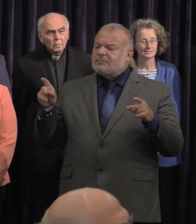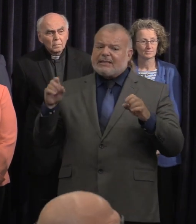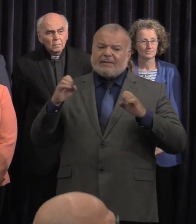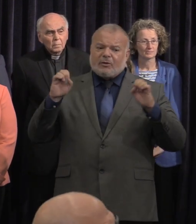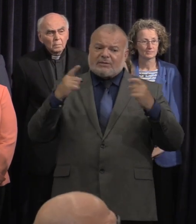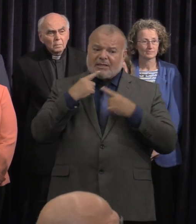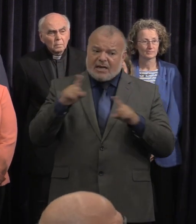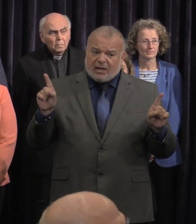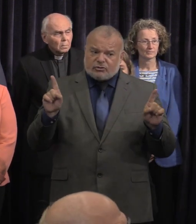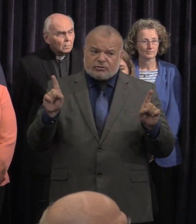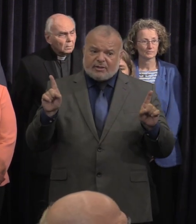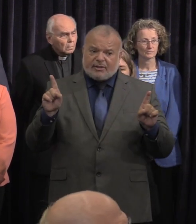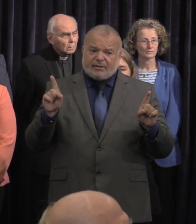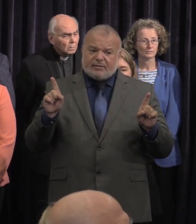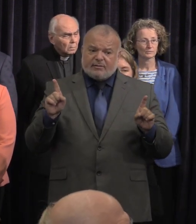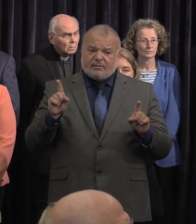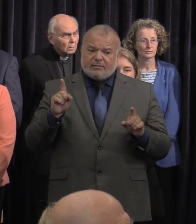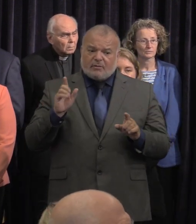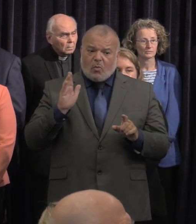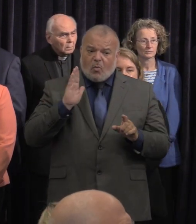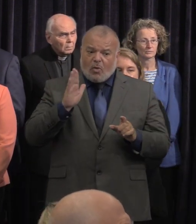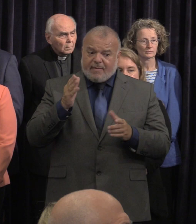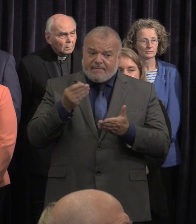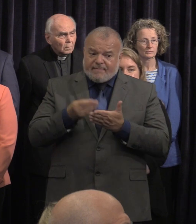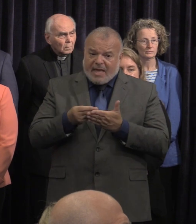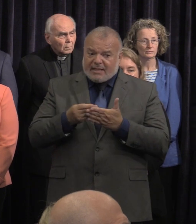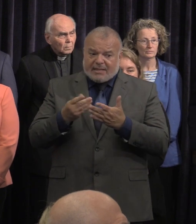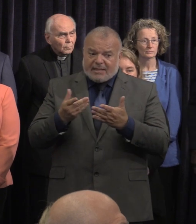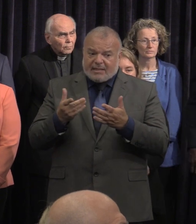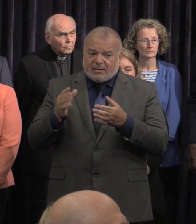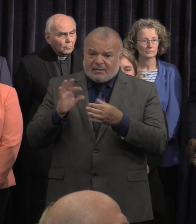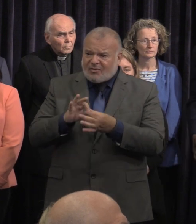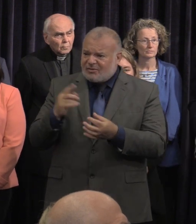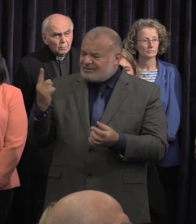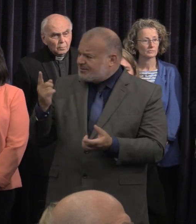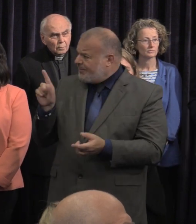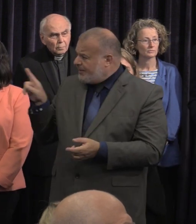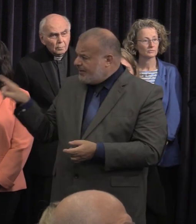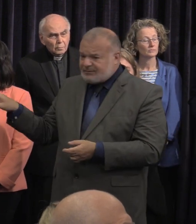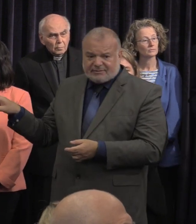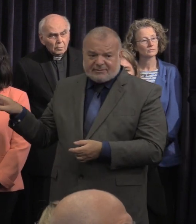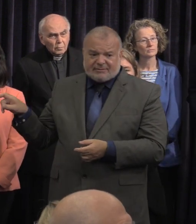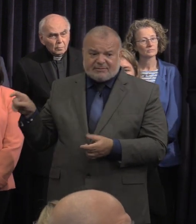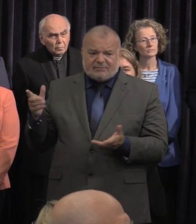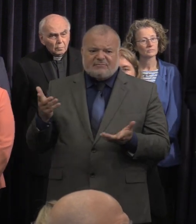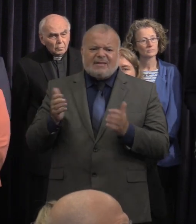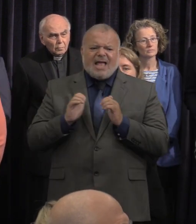Governor,